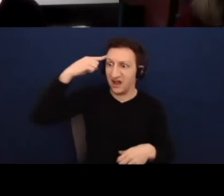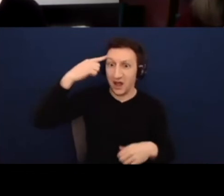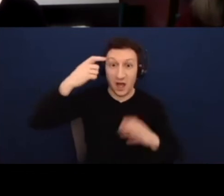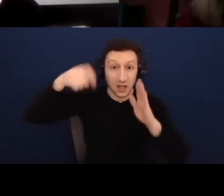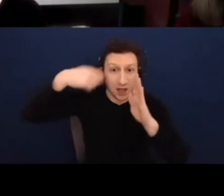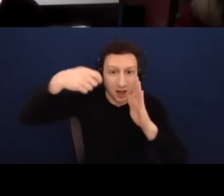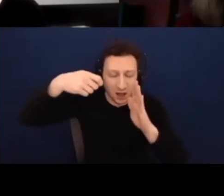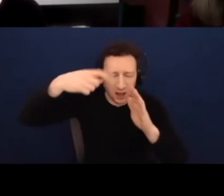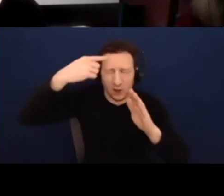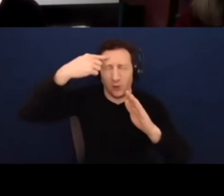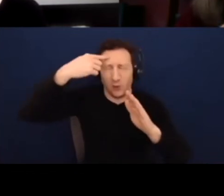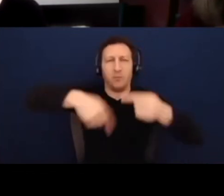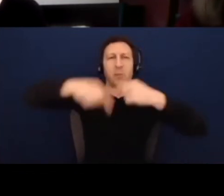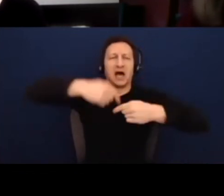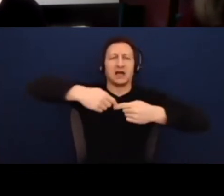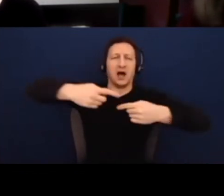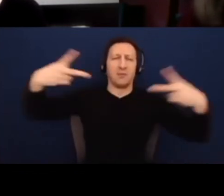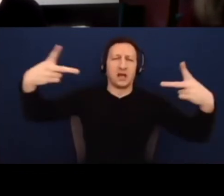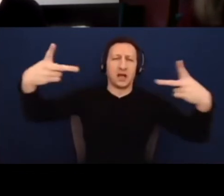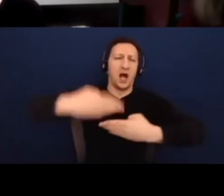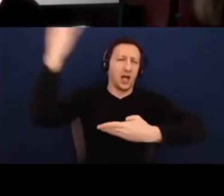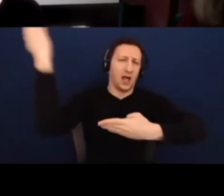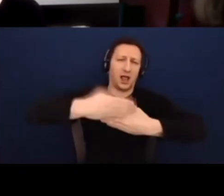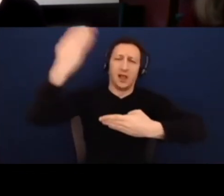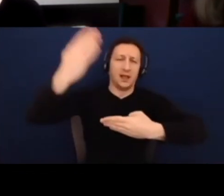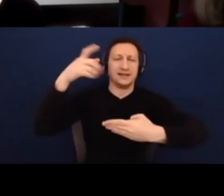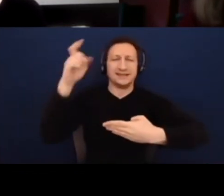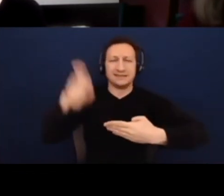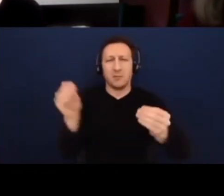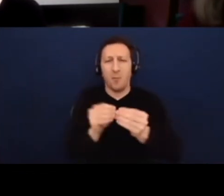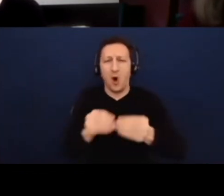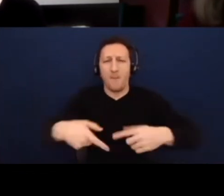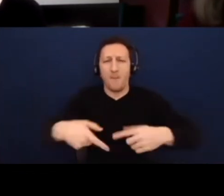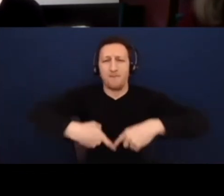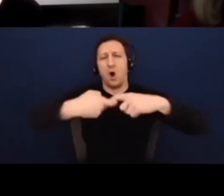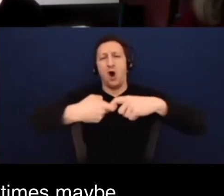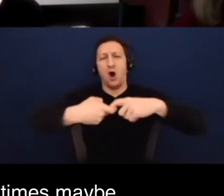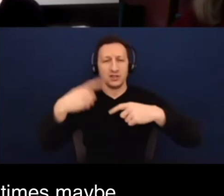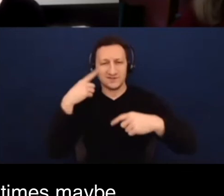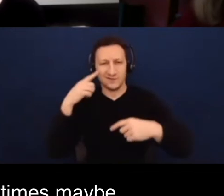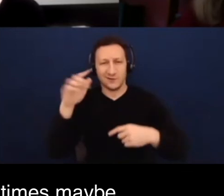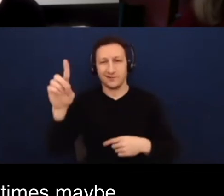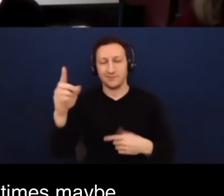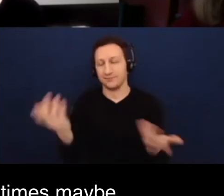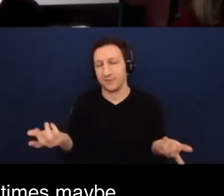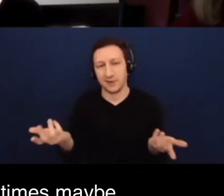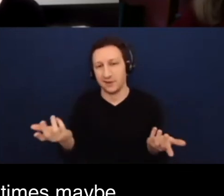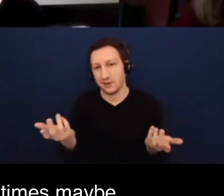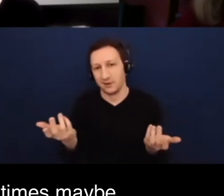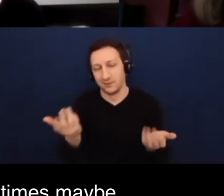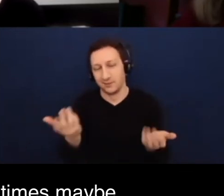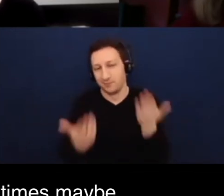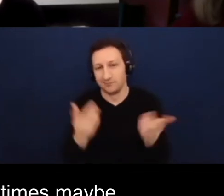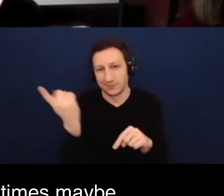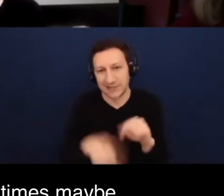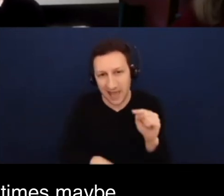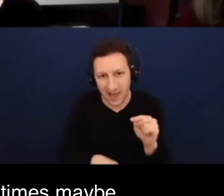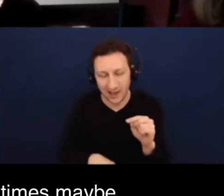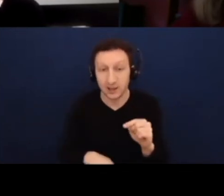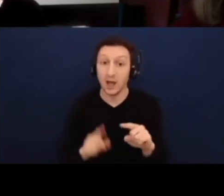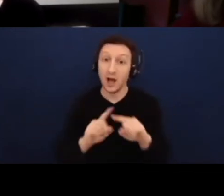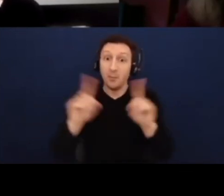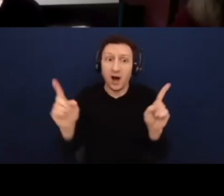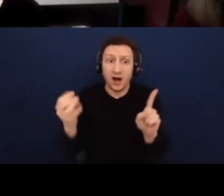be lovely, but it isn't ideal for not every particular project. But at certain times, maybe films about